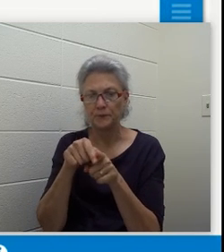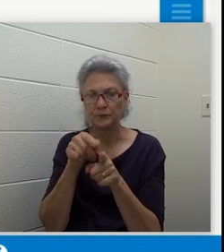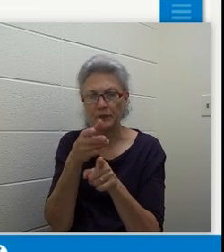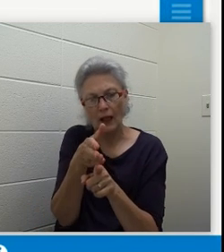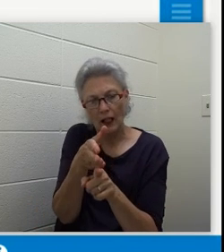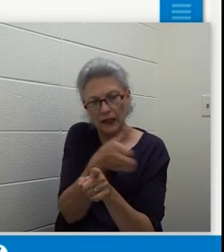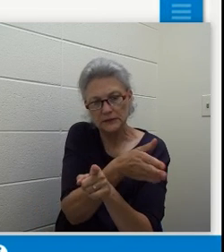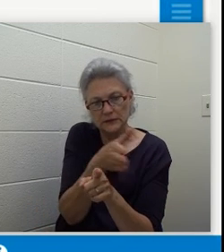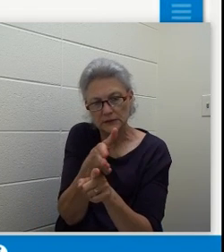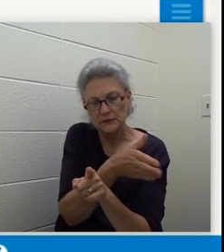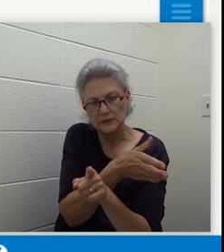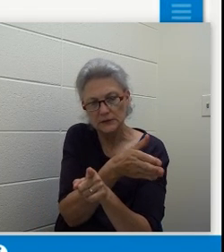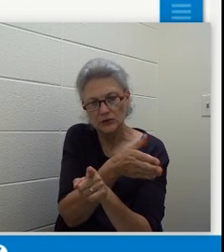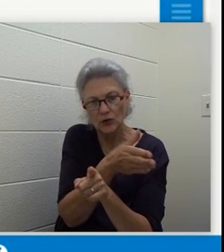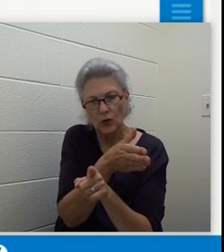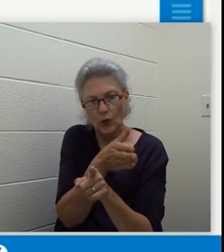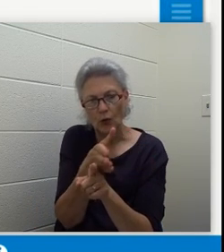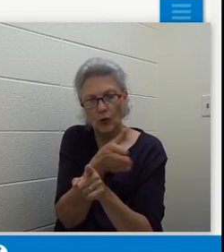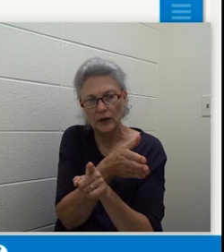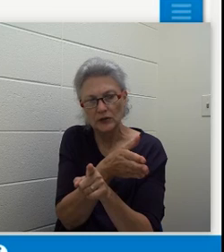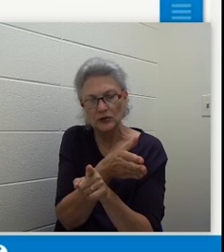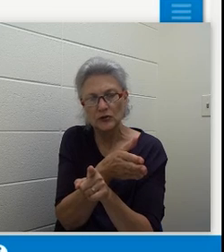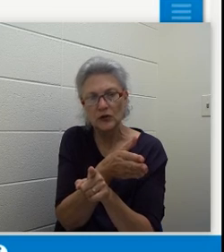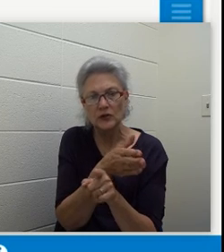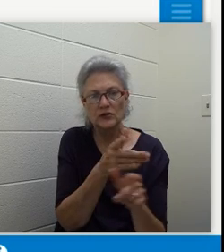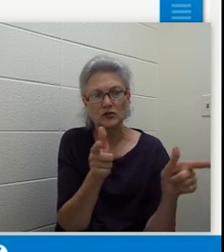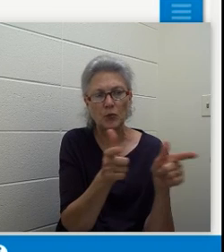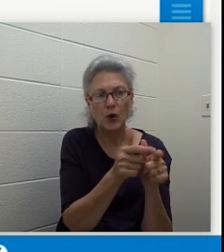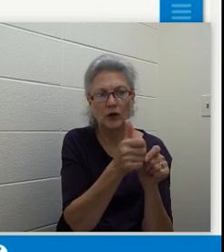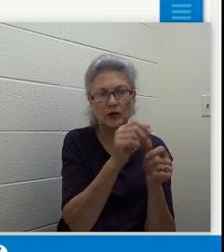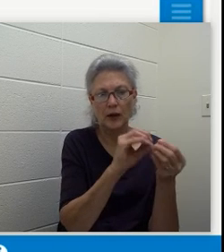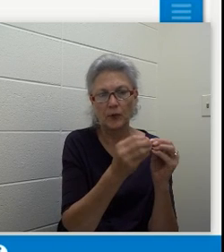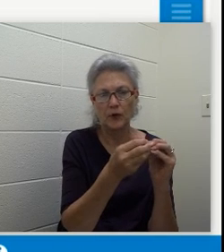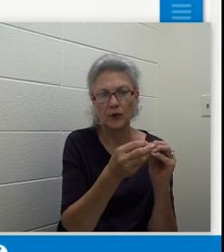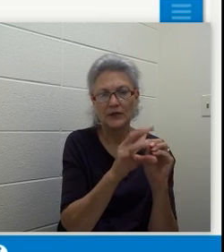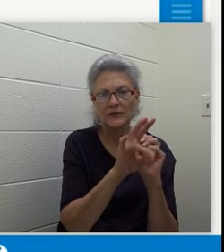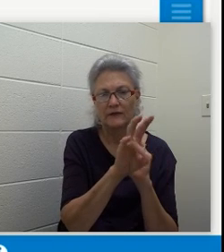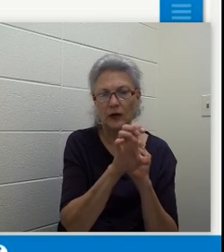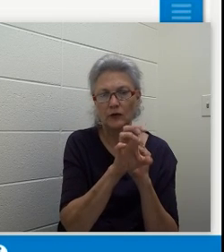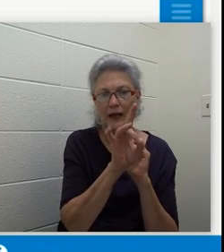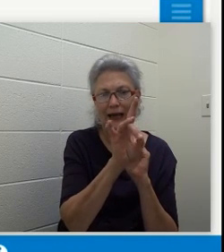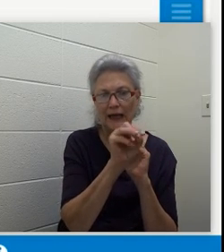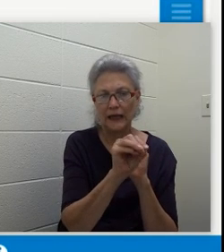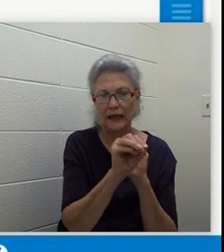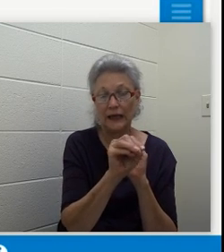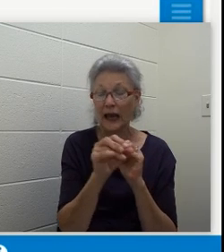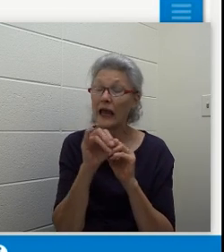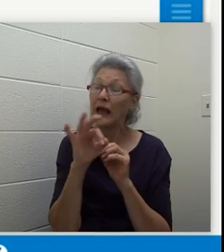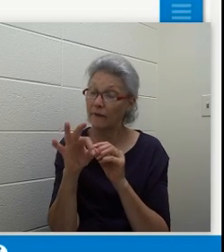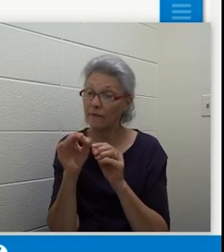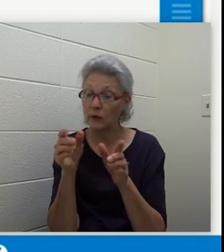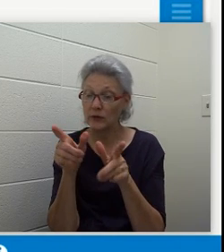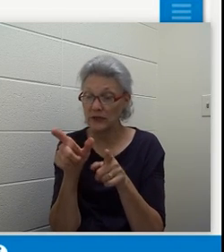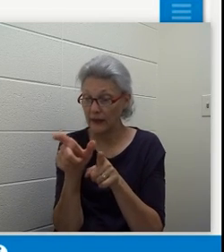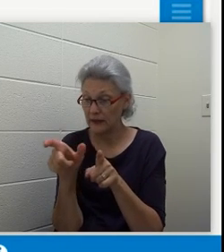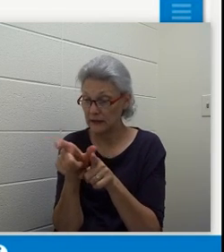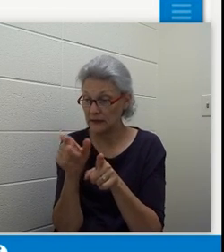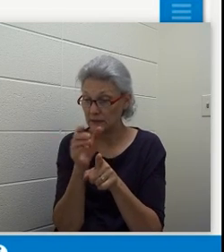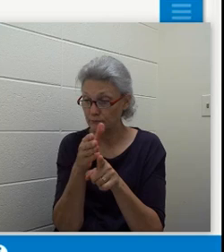I can round to the smaller benchmark of 780. If it was